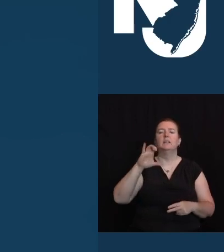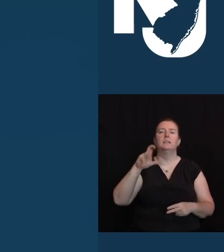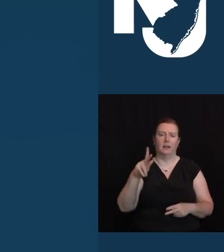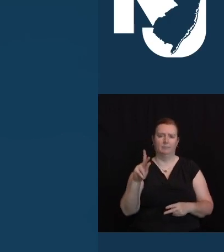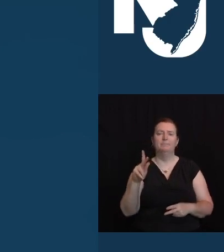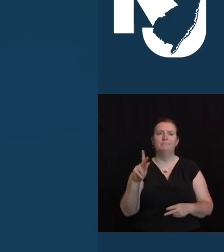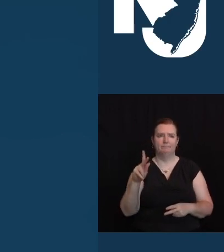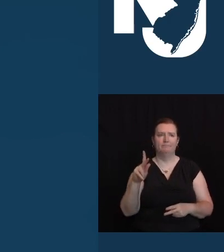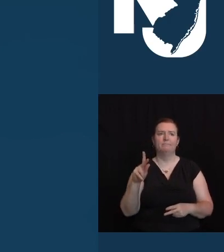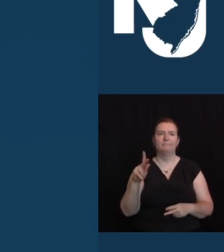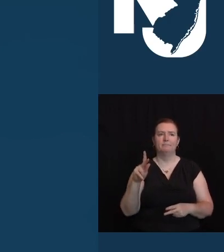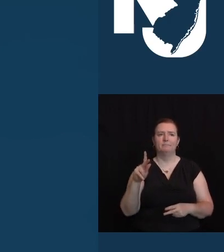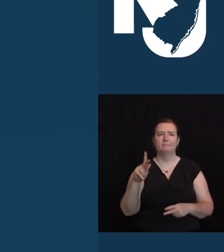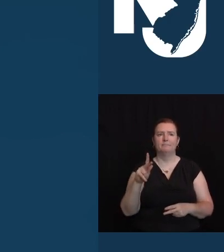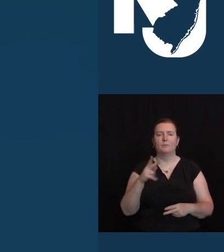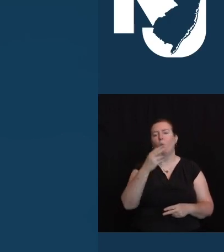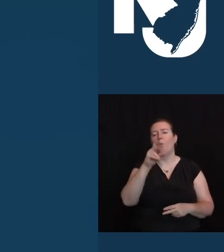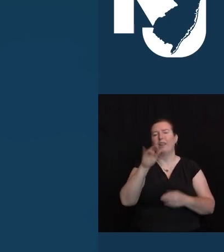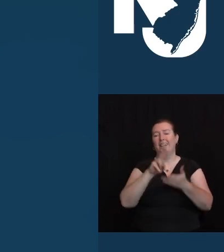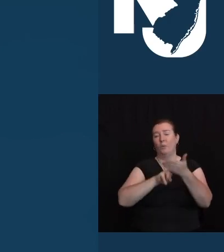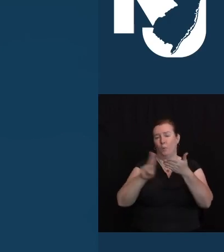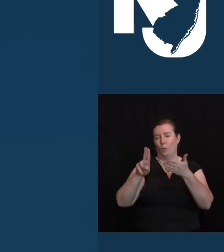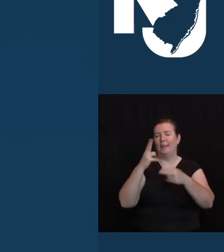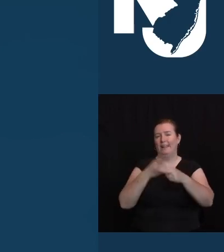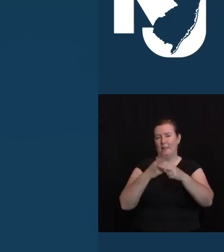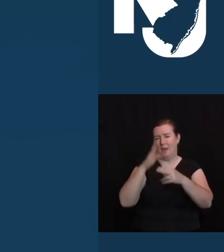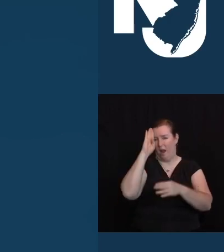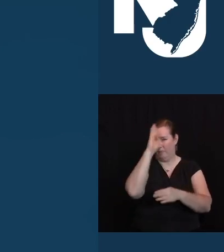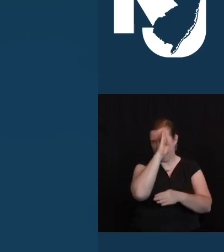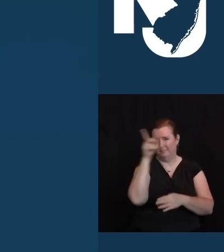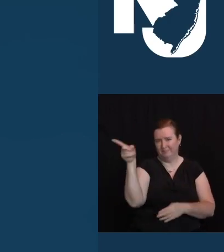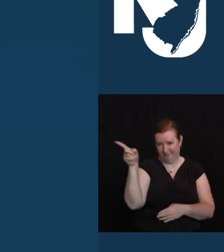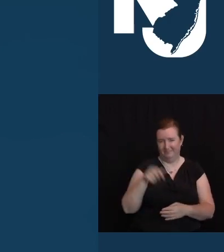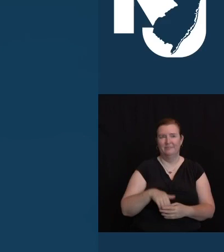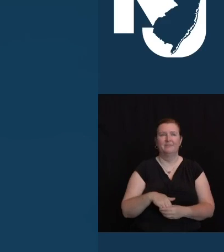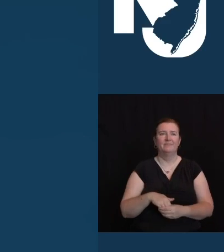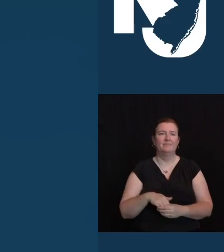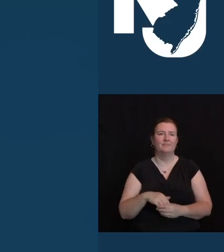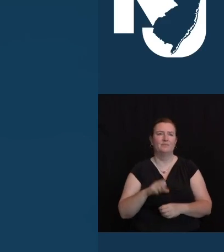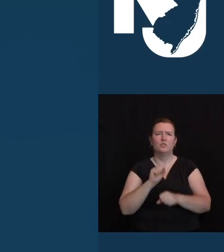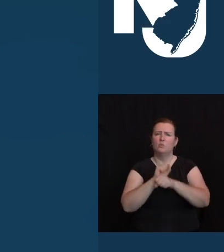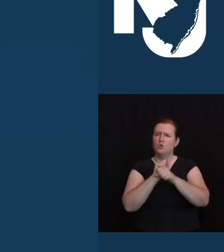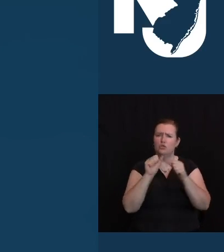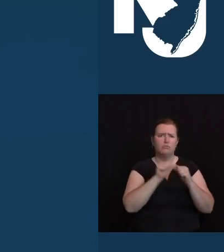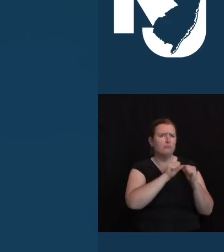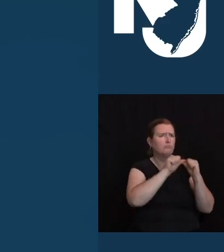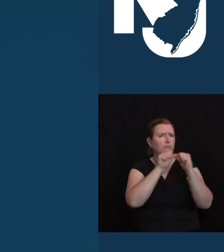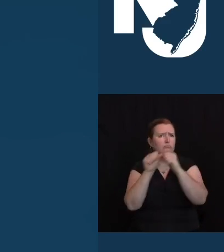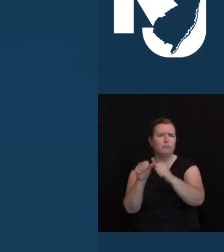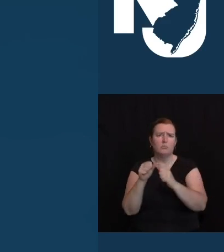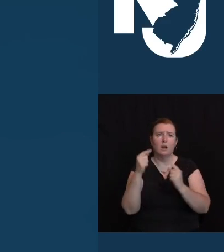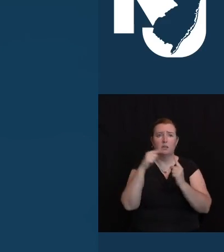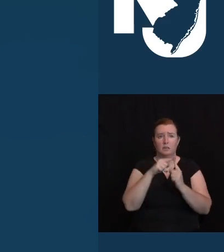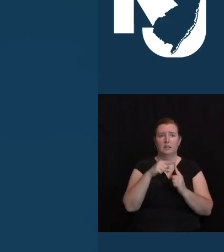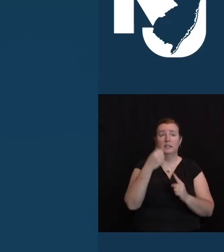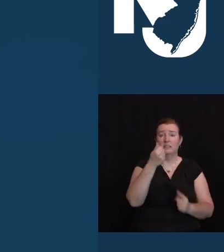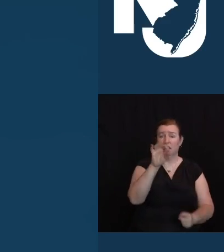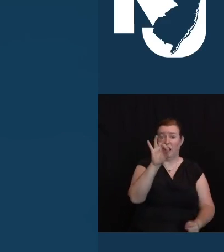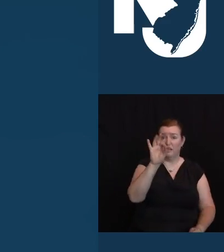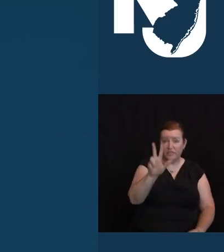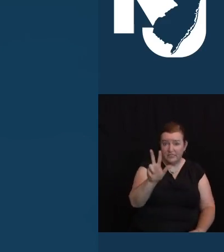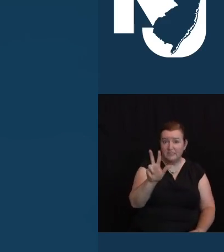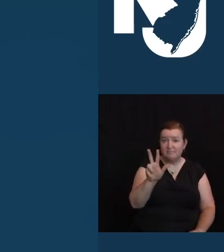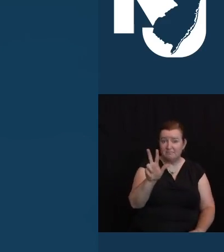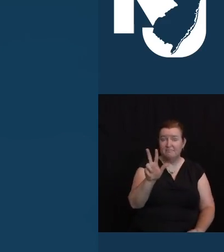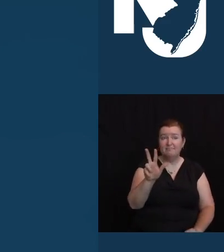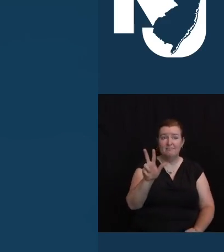right up until her retirement in 1993, earning a deserved reputation for compassion and a willingness to do